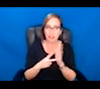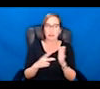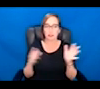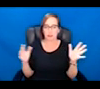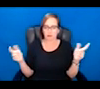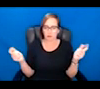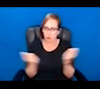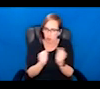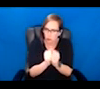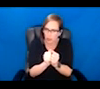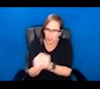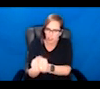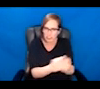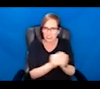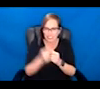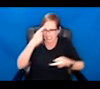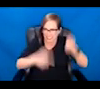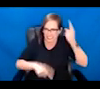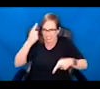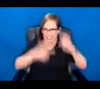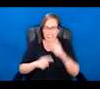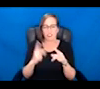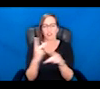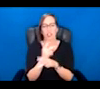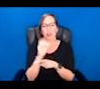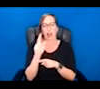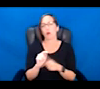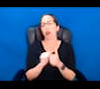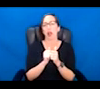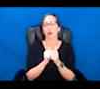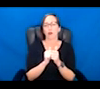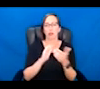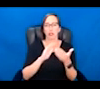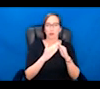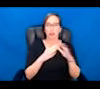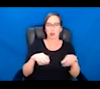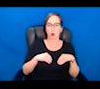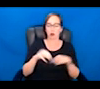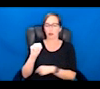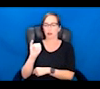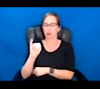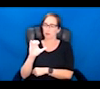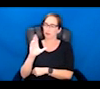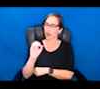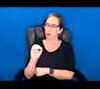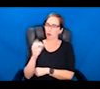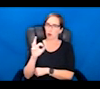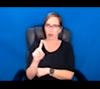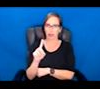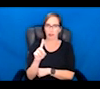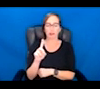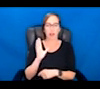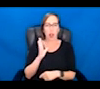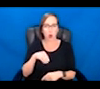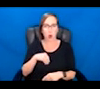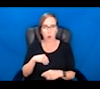and figuring out how to develop community-owned microgrids so we can start growing, you know, having our own energy through natural resources and